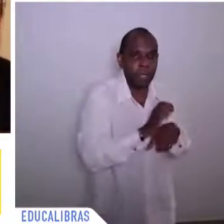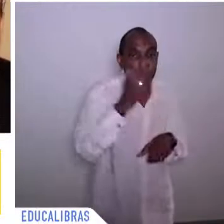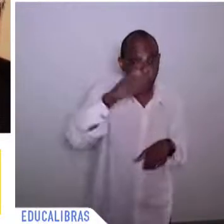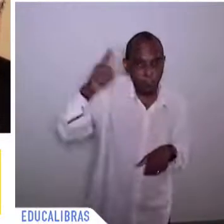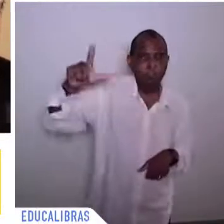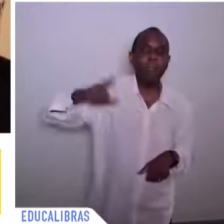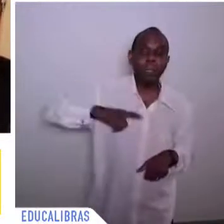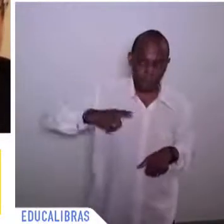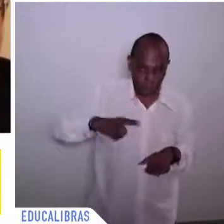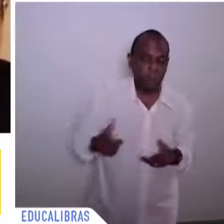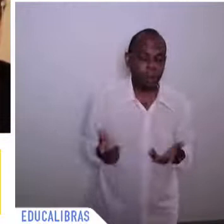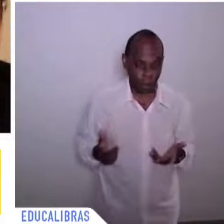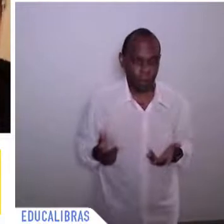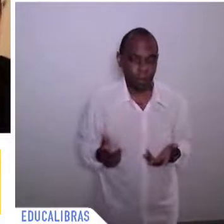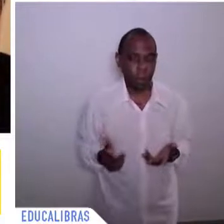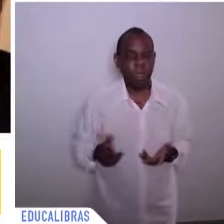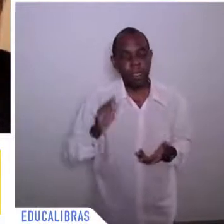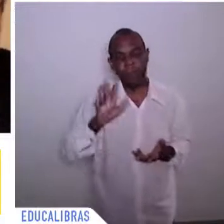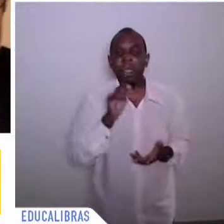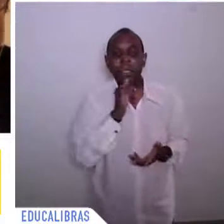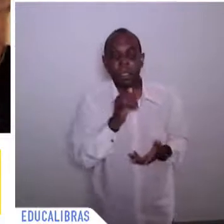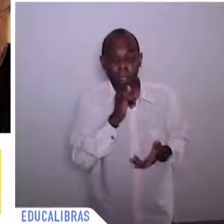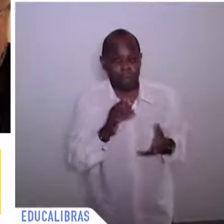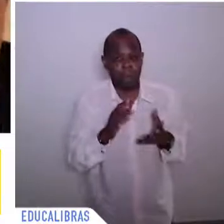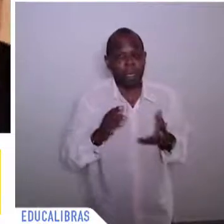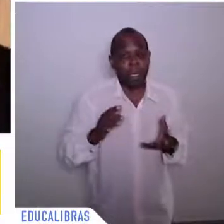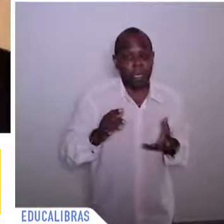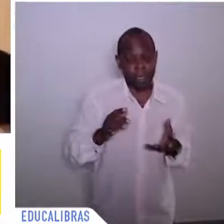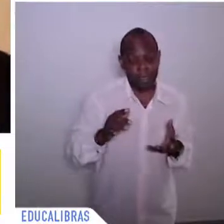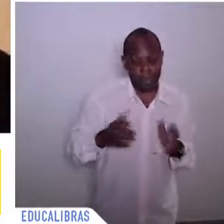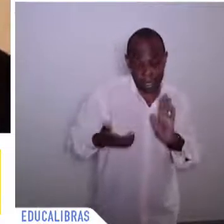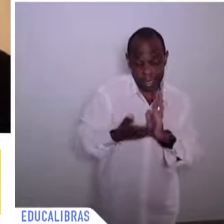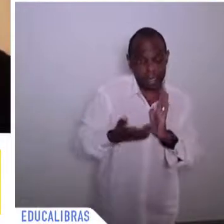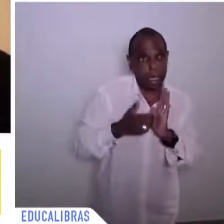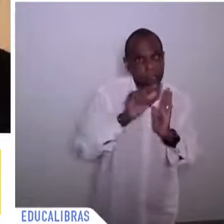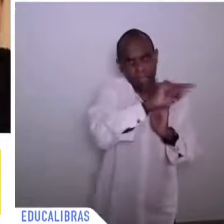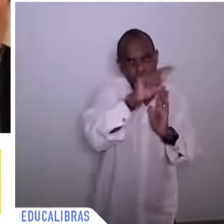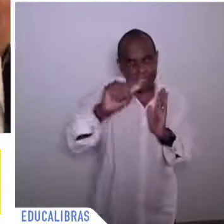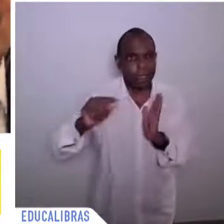had better advancements, but always with reaction